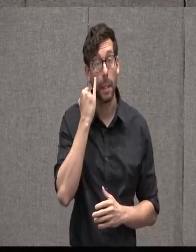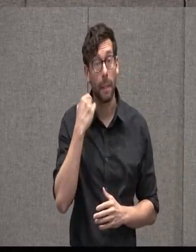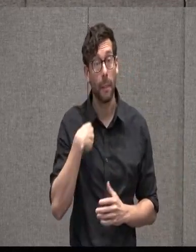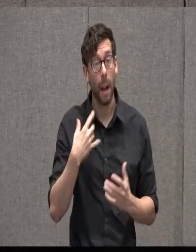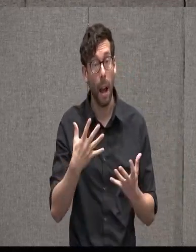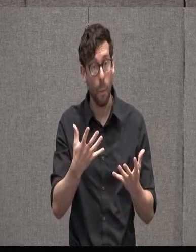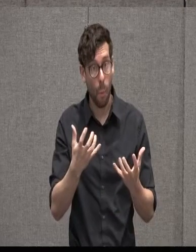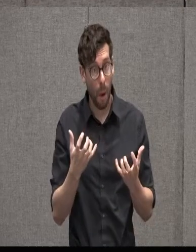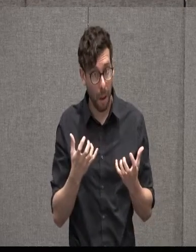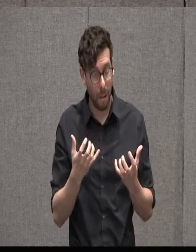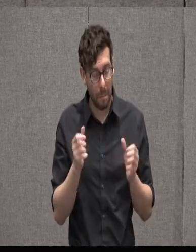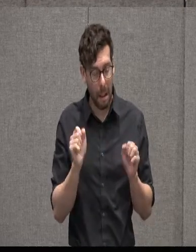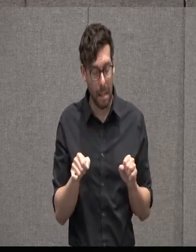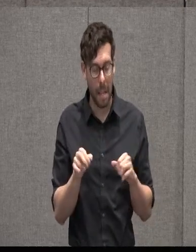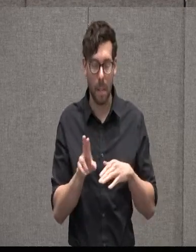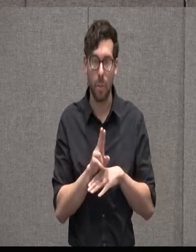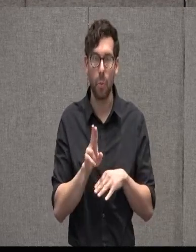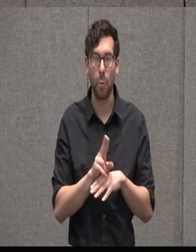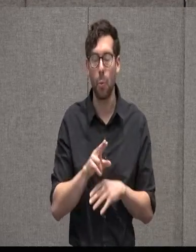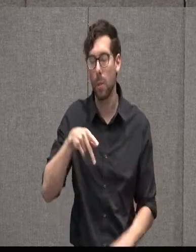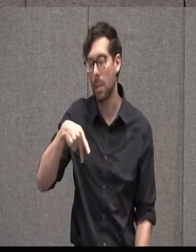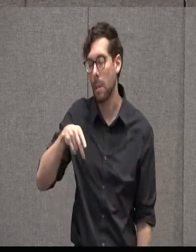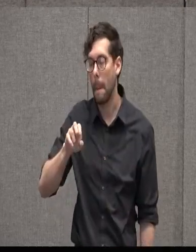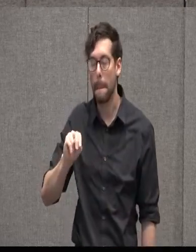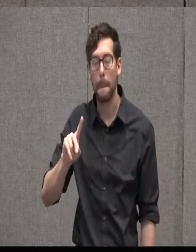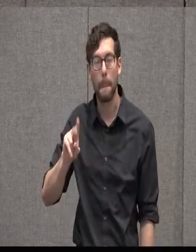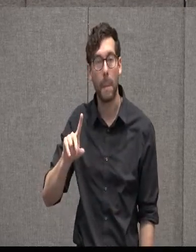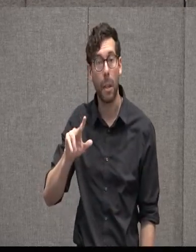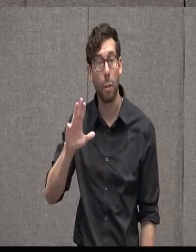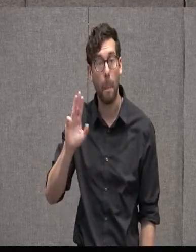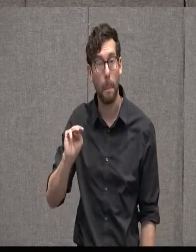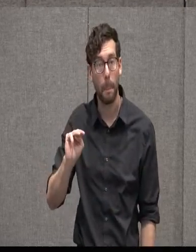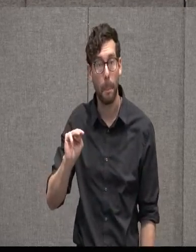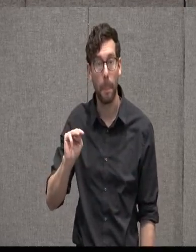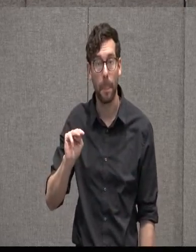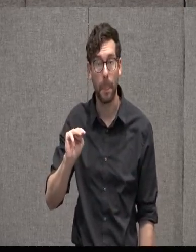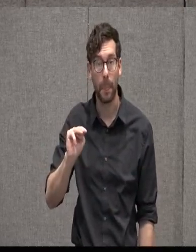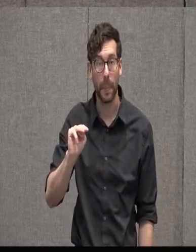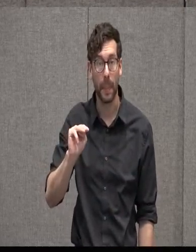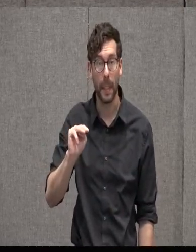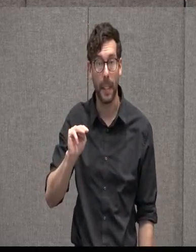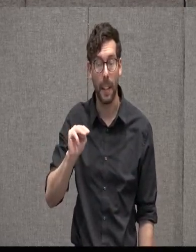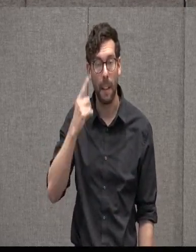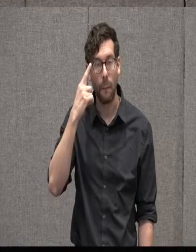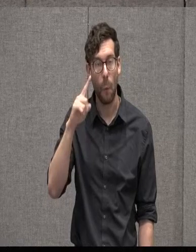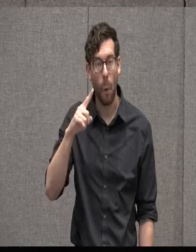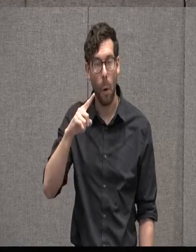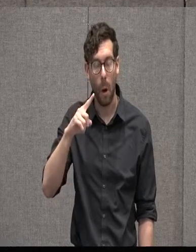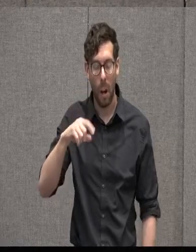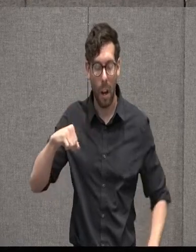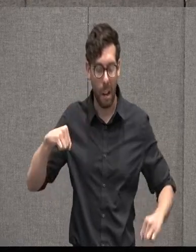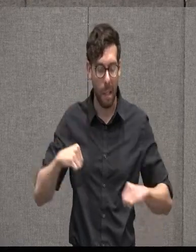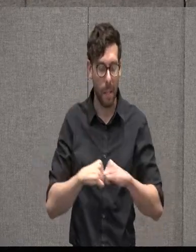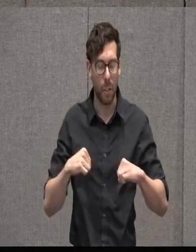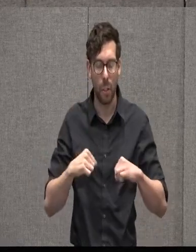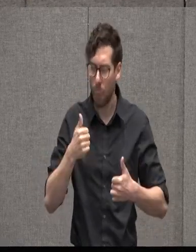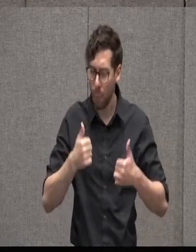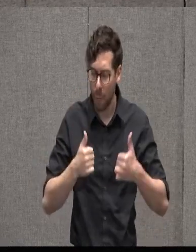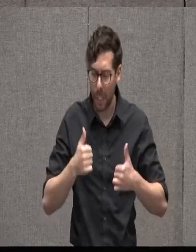mechanical in this case. So if I wanted to start with my pendulum here for my first part of